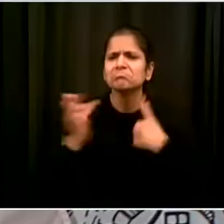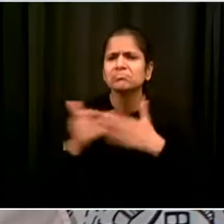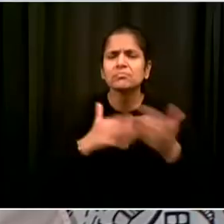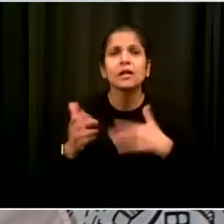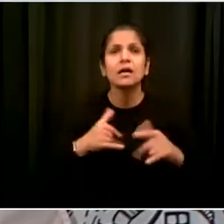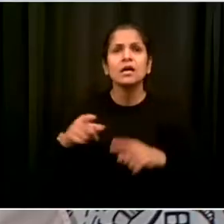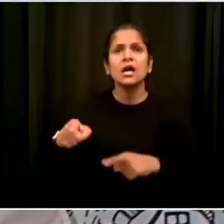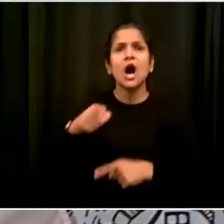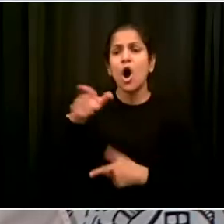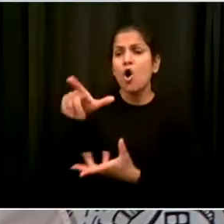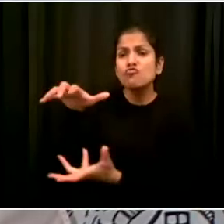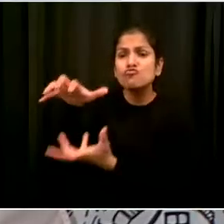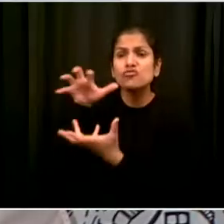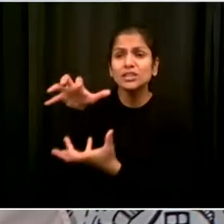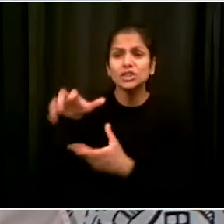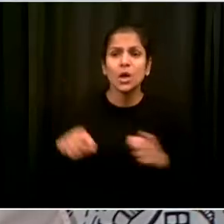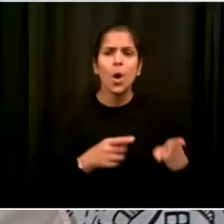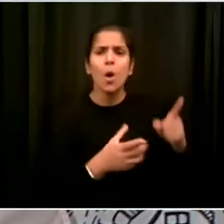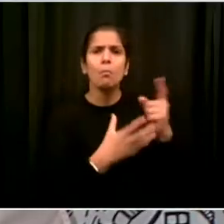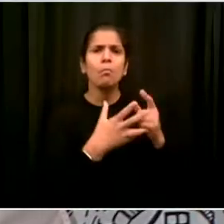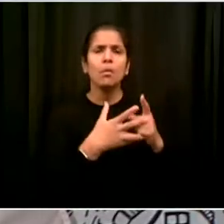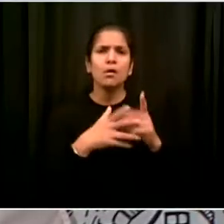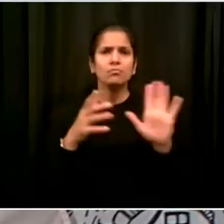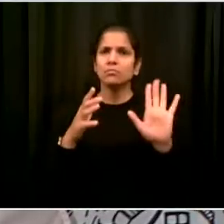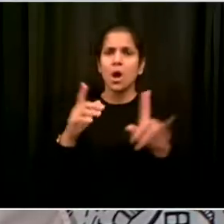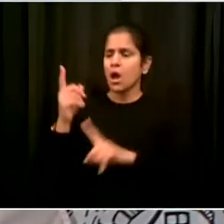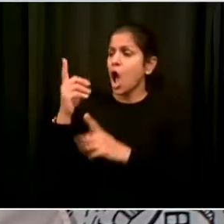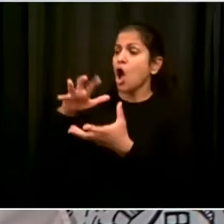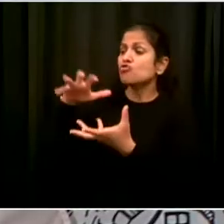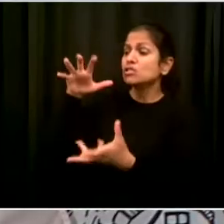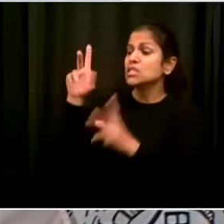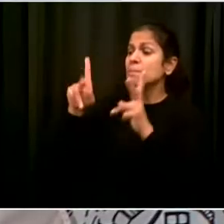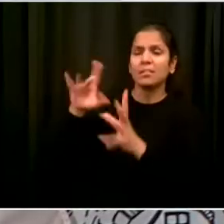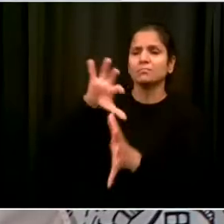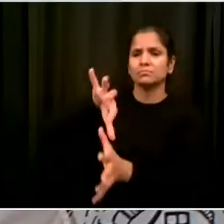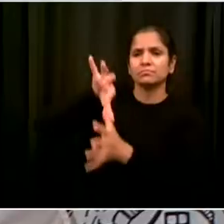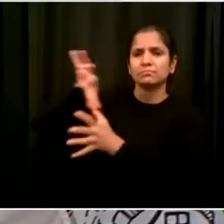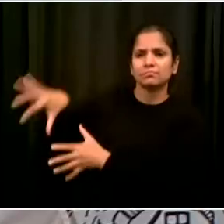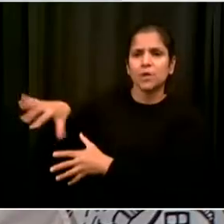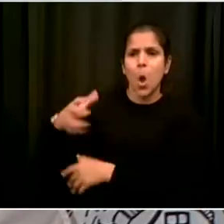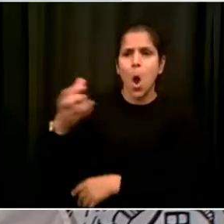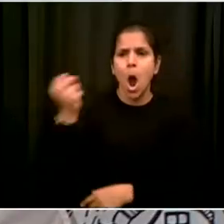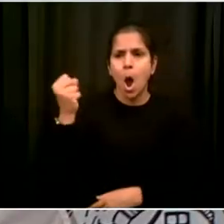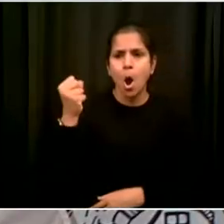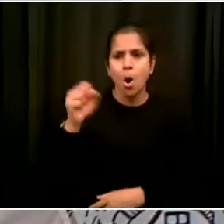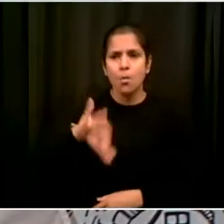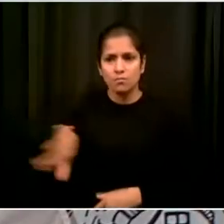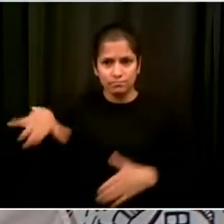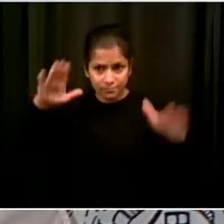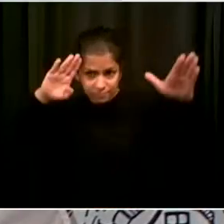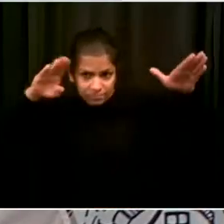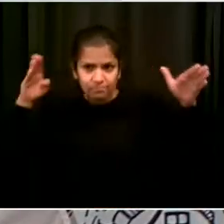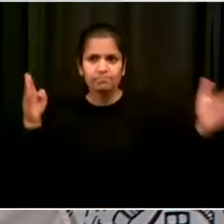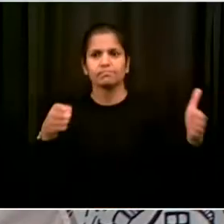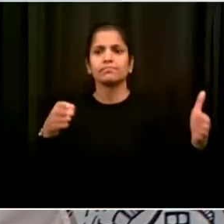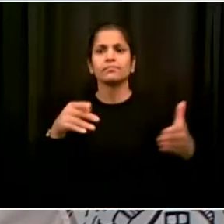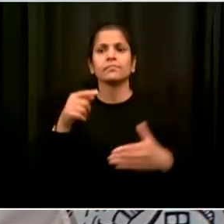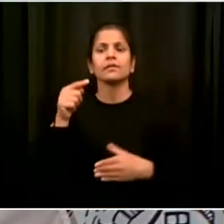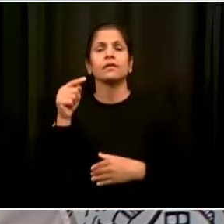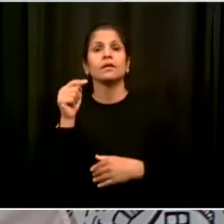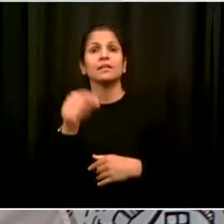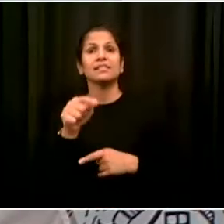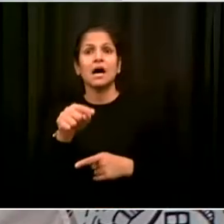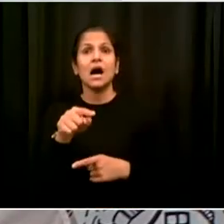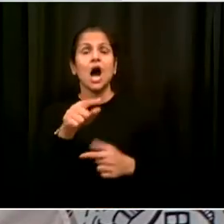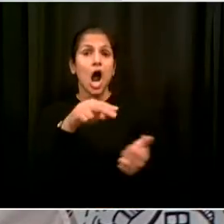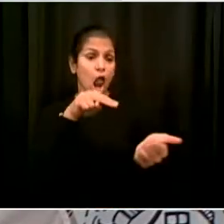it's supposed to be given out. And again, that starts with frontline healthcare workers and nursing home residents and workers,